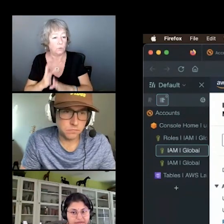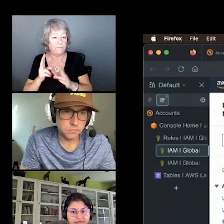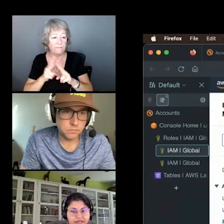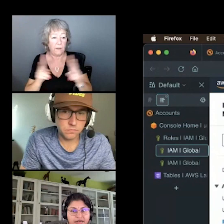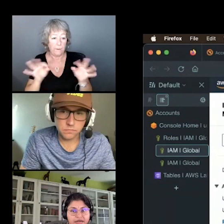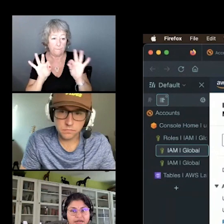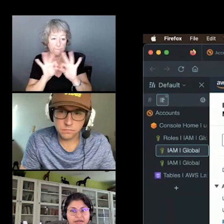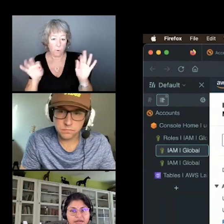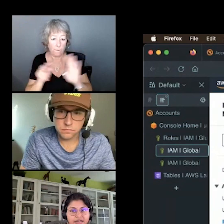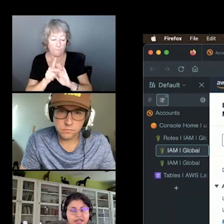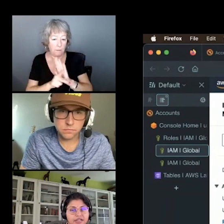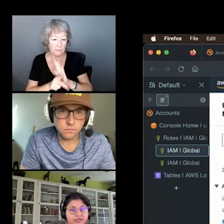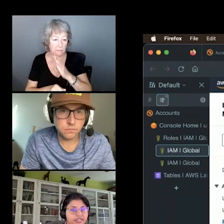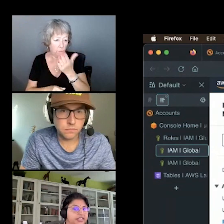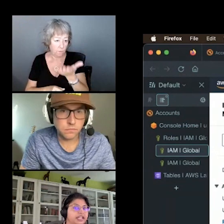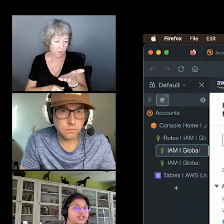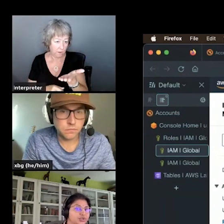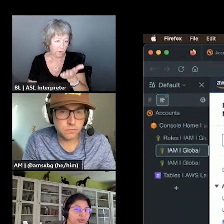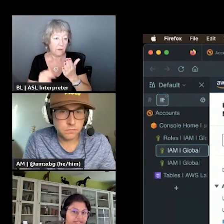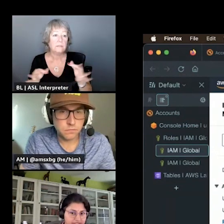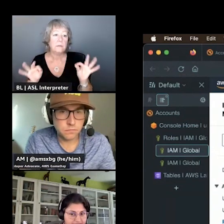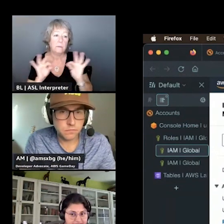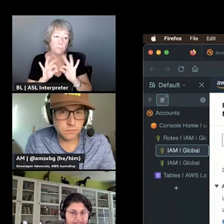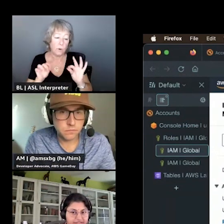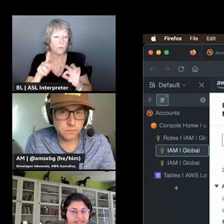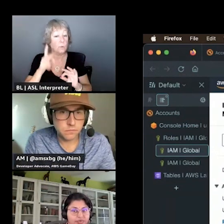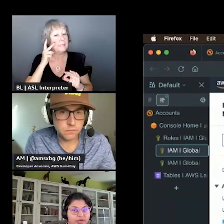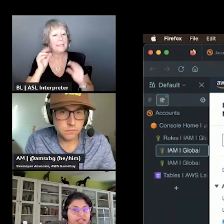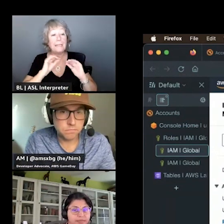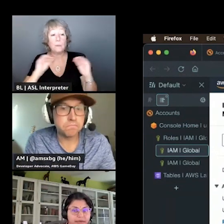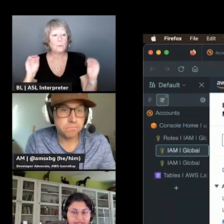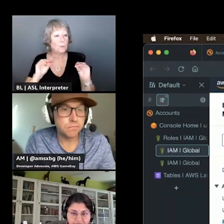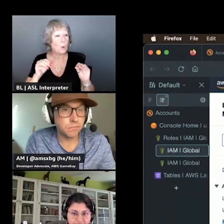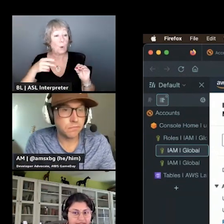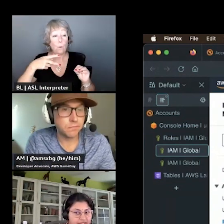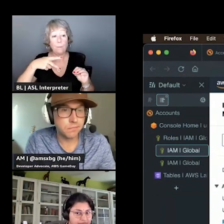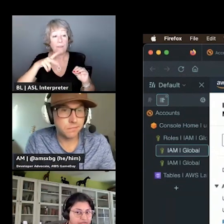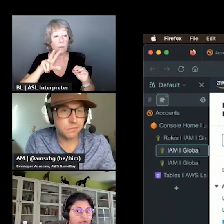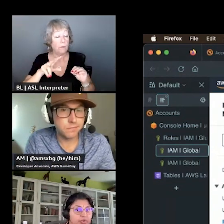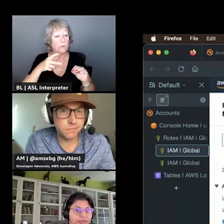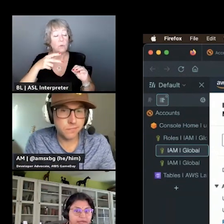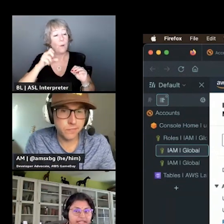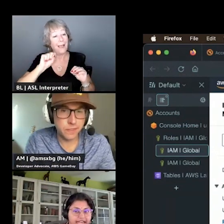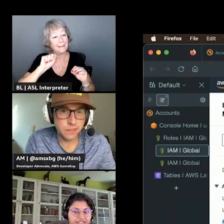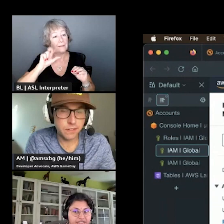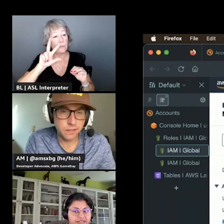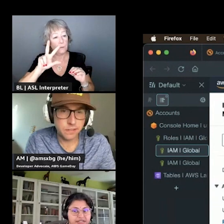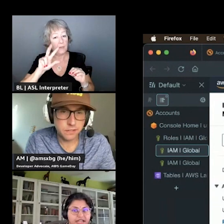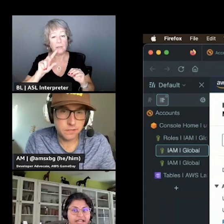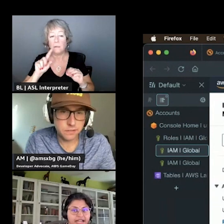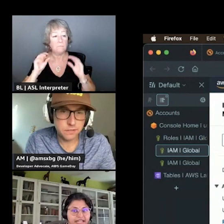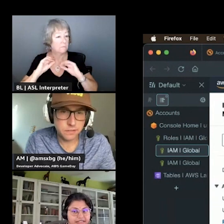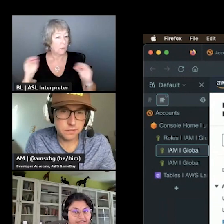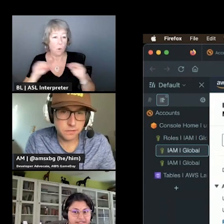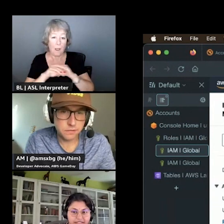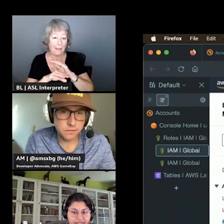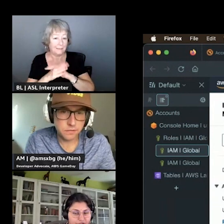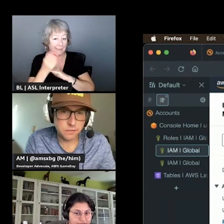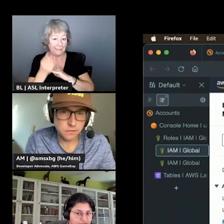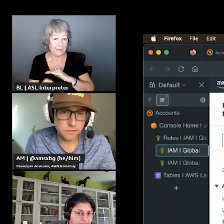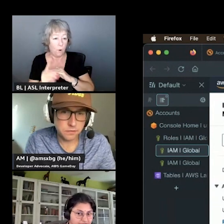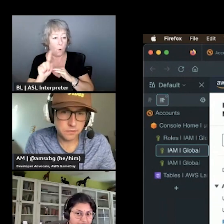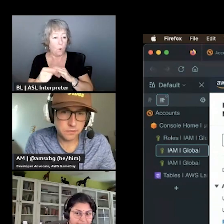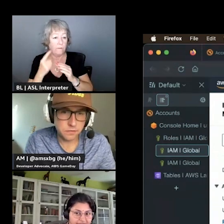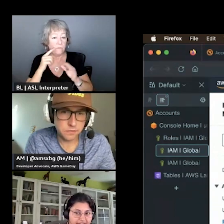here. You see that there is no S3 access here, only basic Glue API actions and this